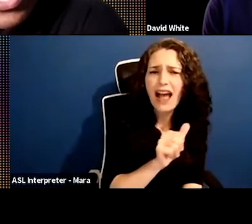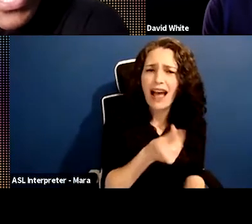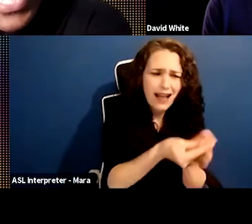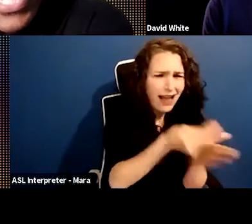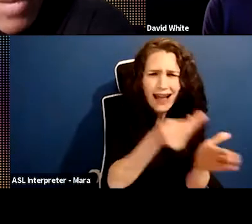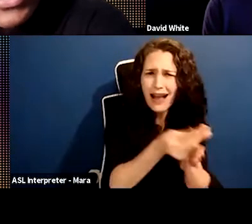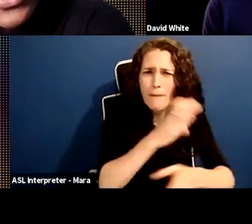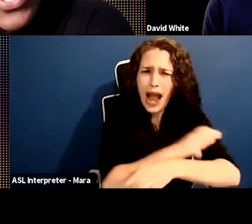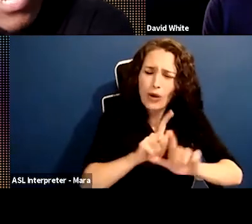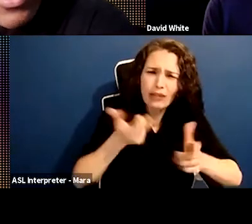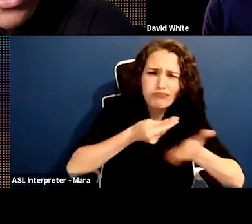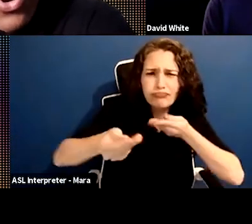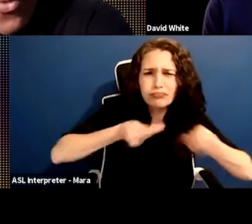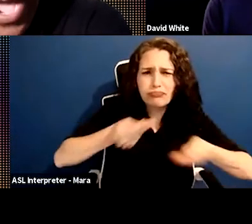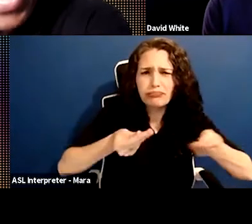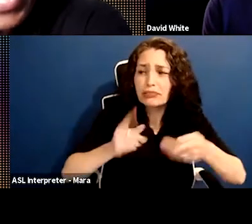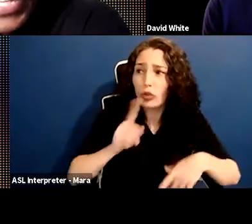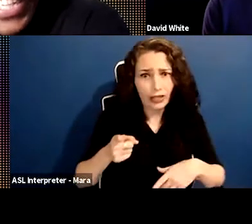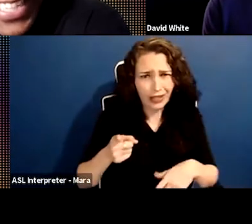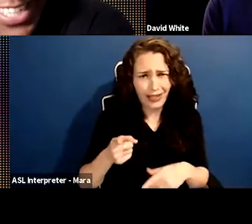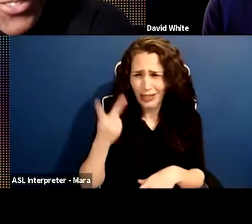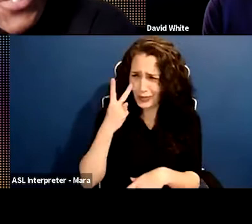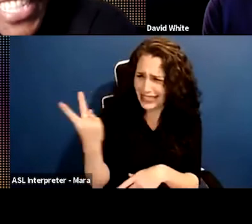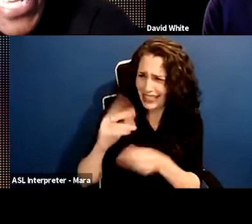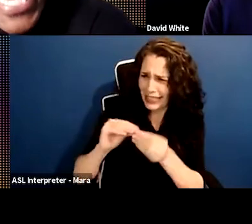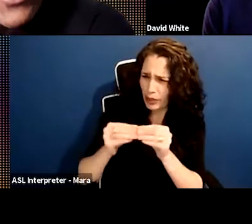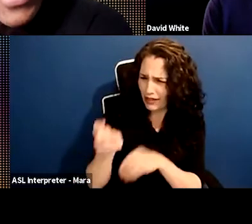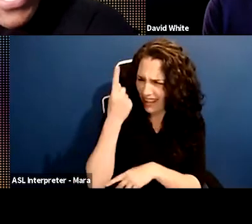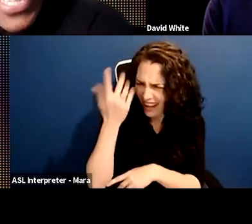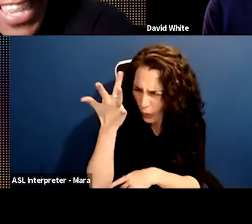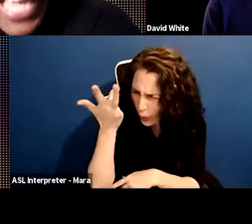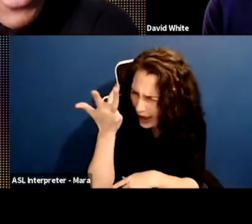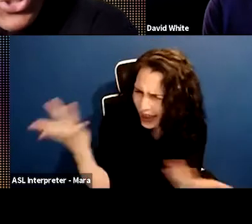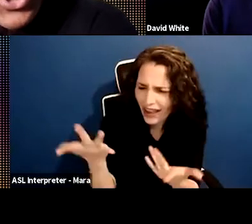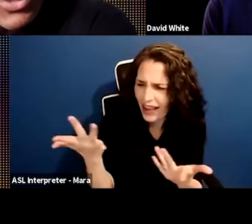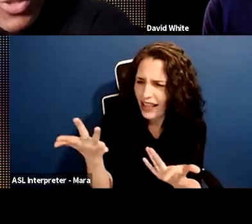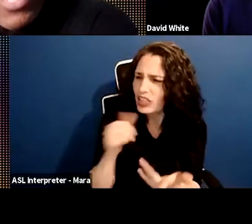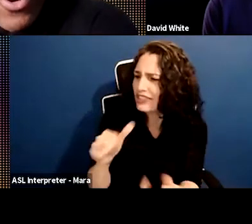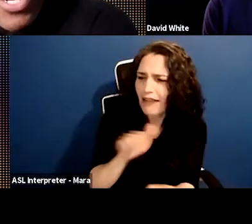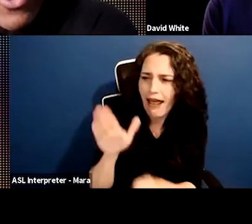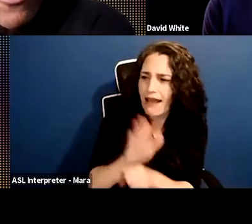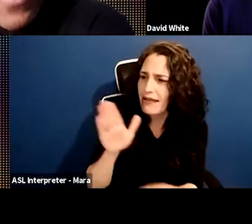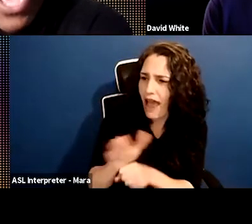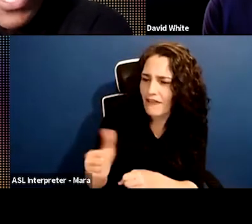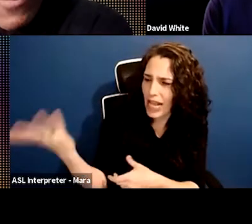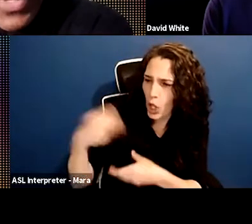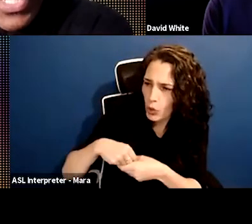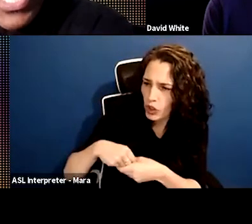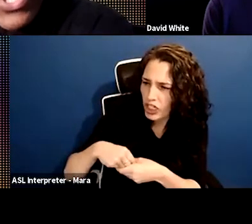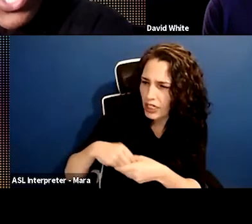So when you look at these numbers, it's understandable why the fatigue of lack of inclusion would be very, very